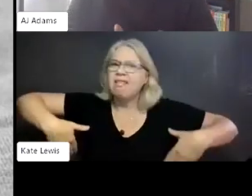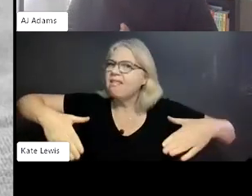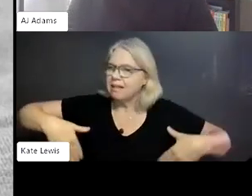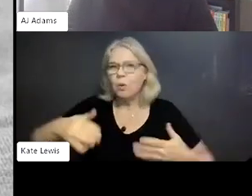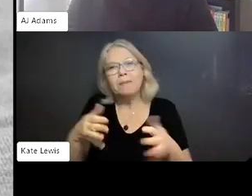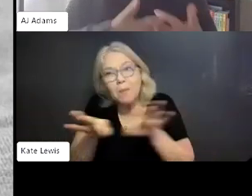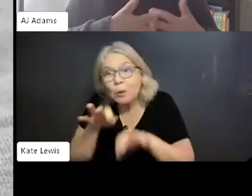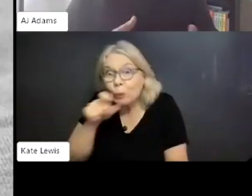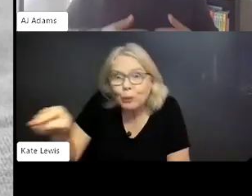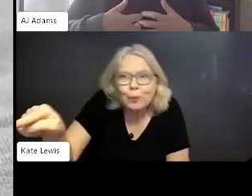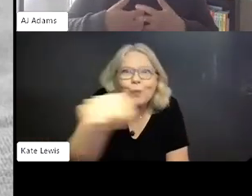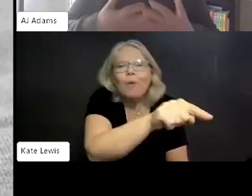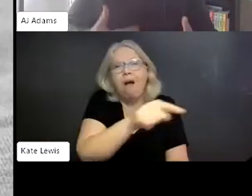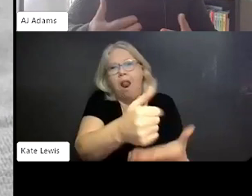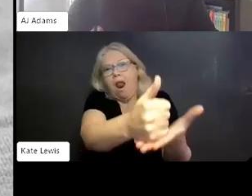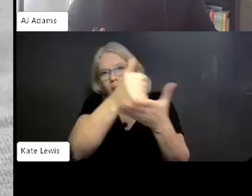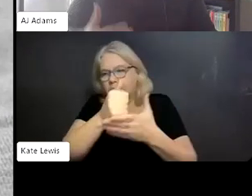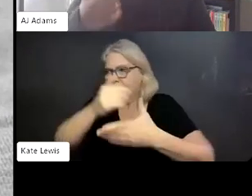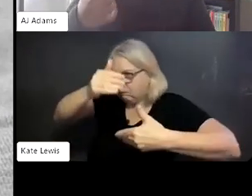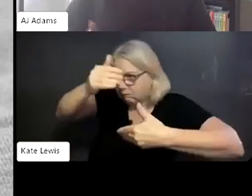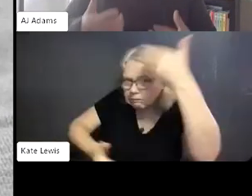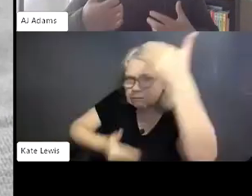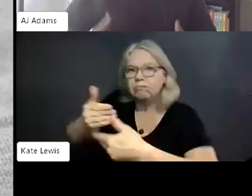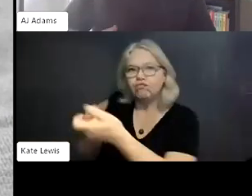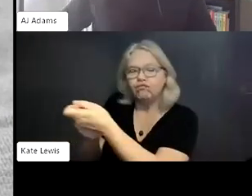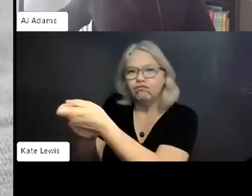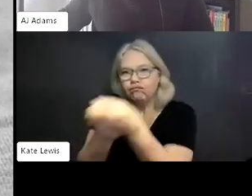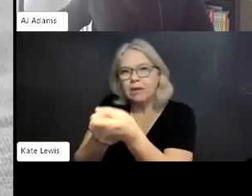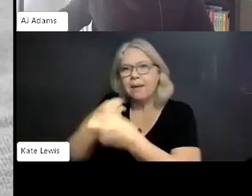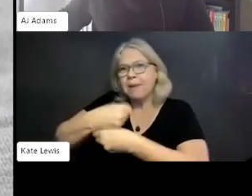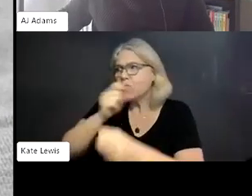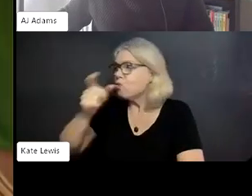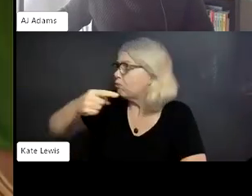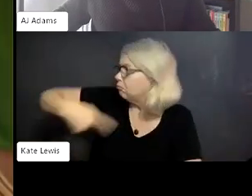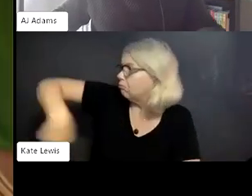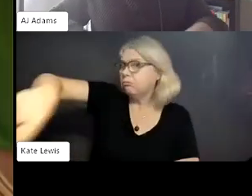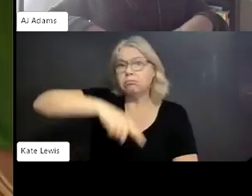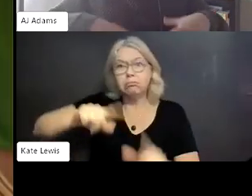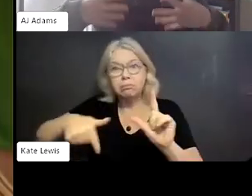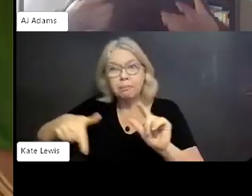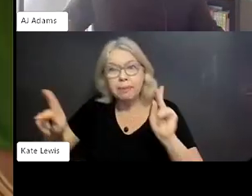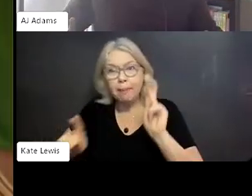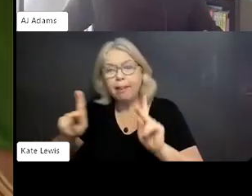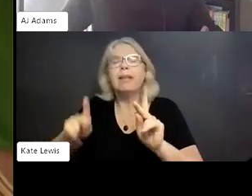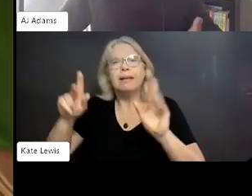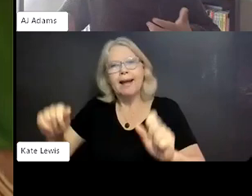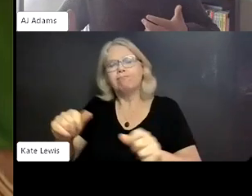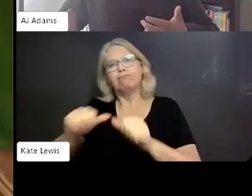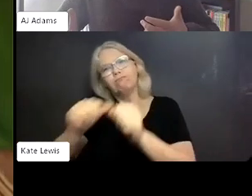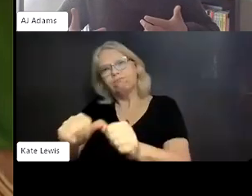people and trans people and 2S LGBTI people living with dementia remain ourselves. And that's where